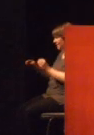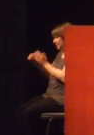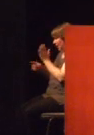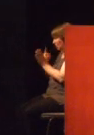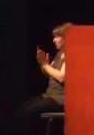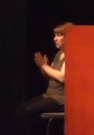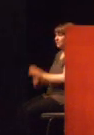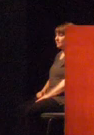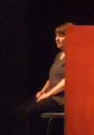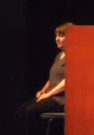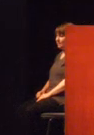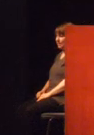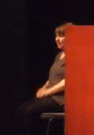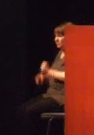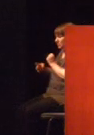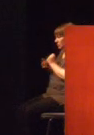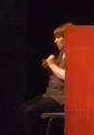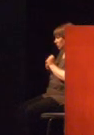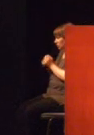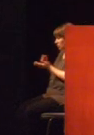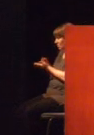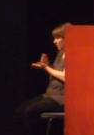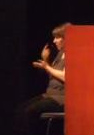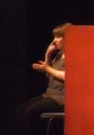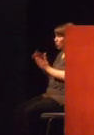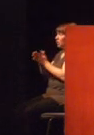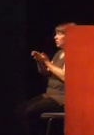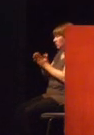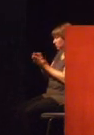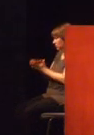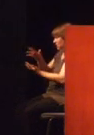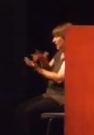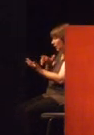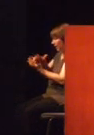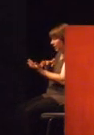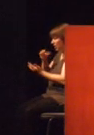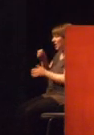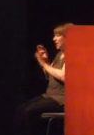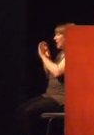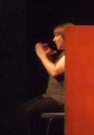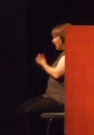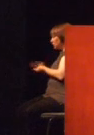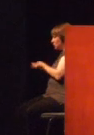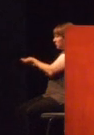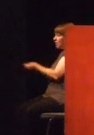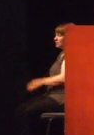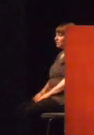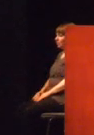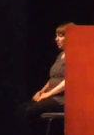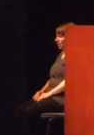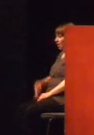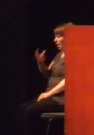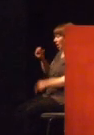available. We've secured funding for textbooks, calculators, and classroom supplies for our veterans, as well